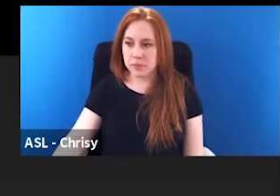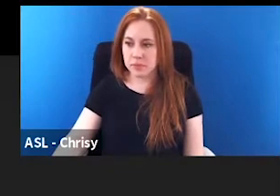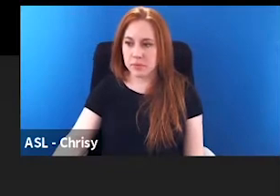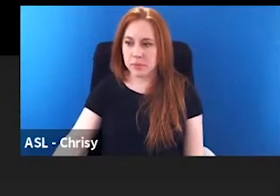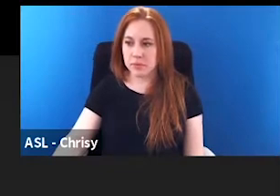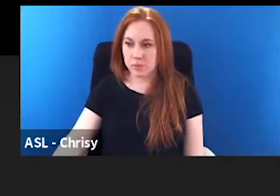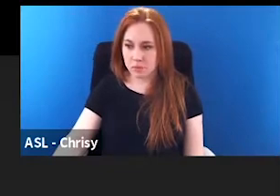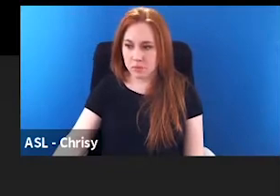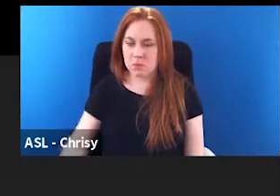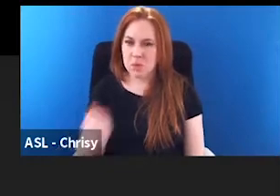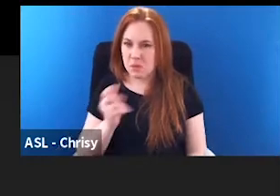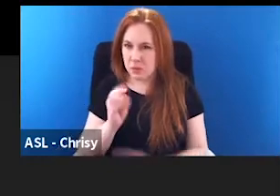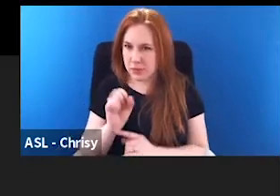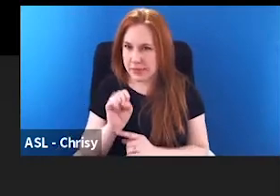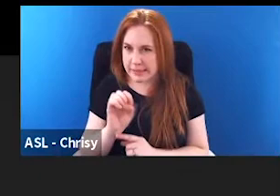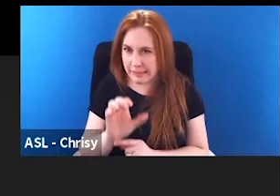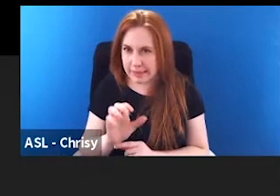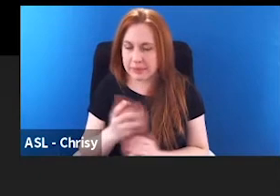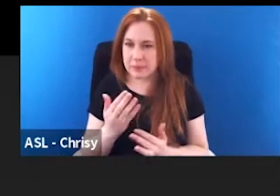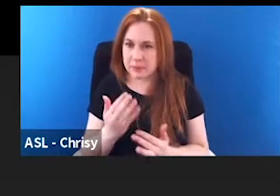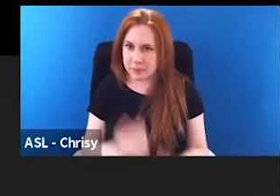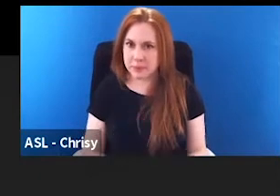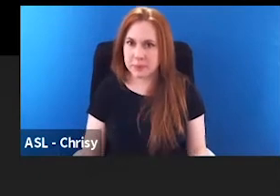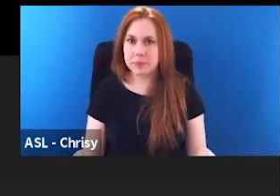All right, we'll give you a couple of seconds here.